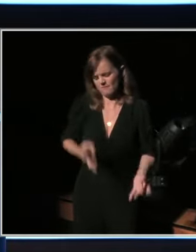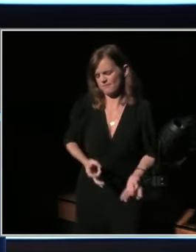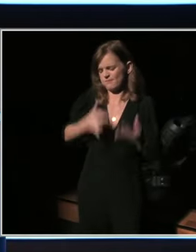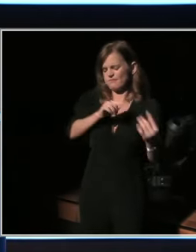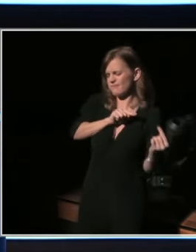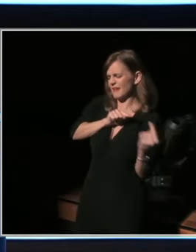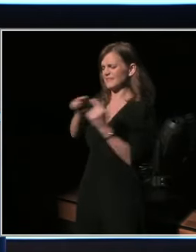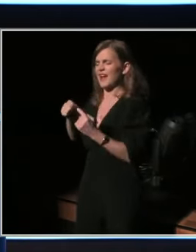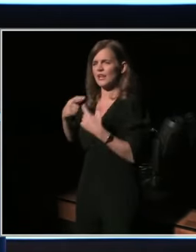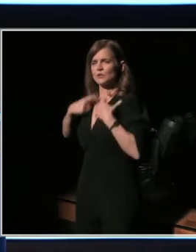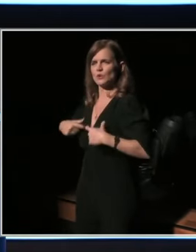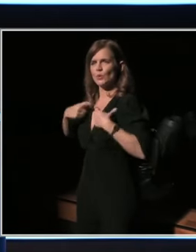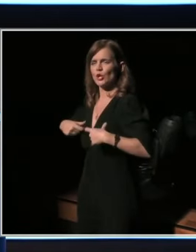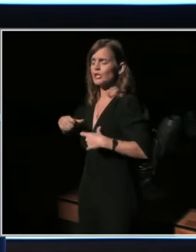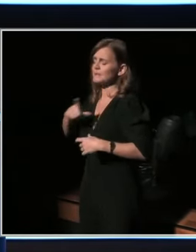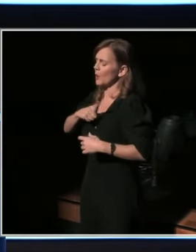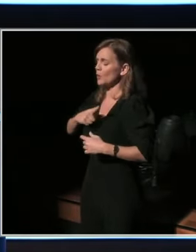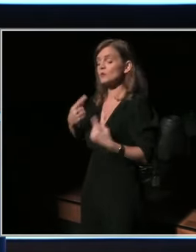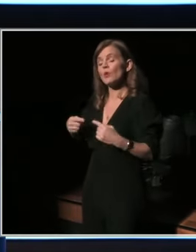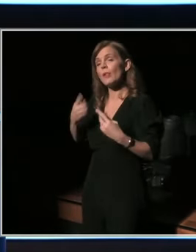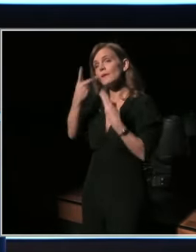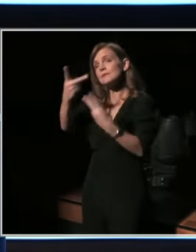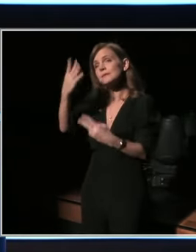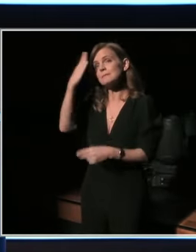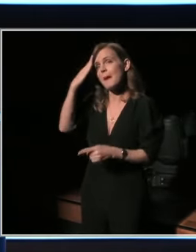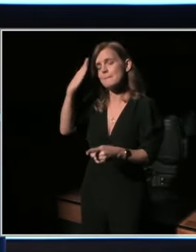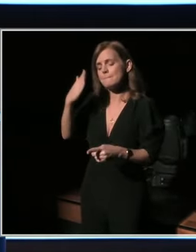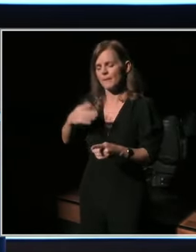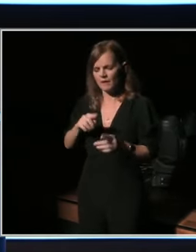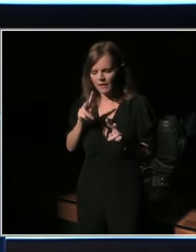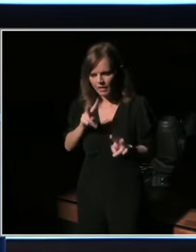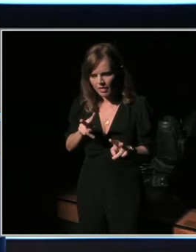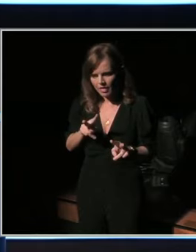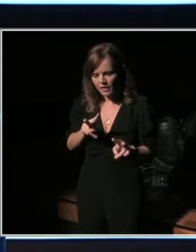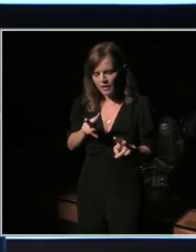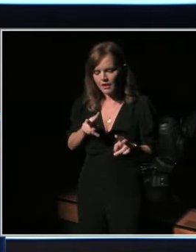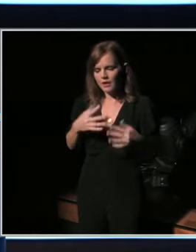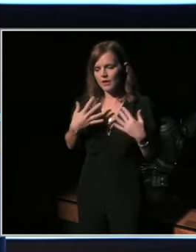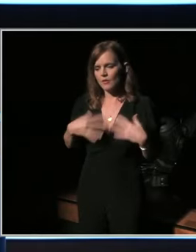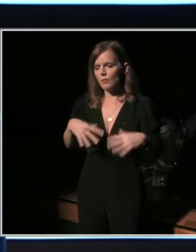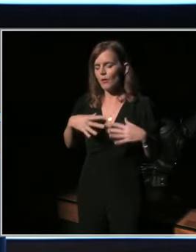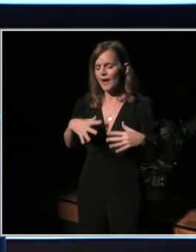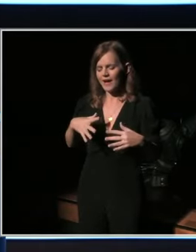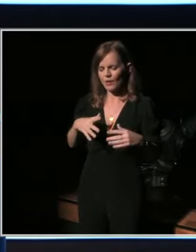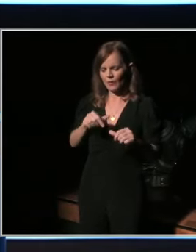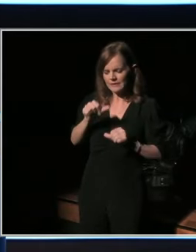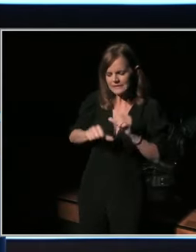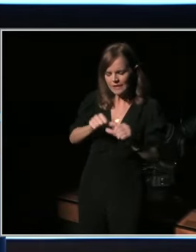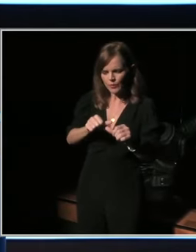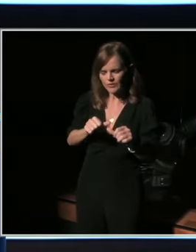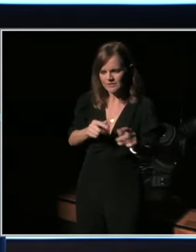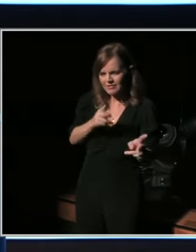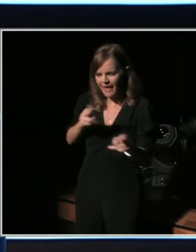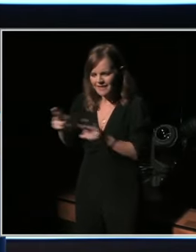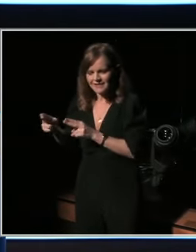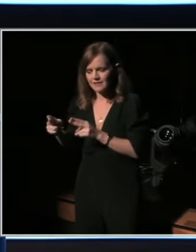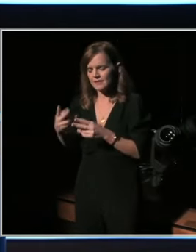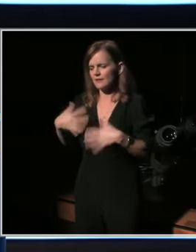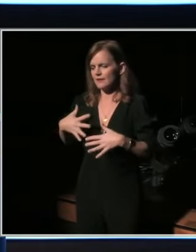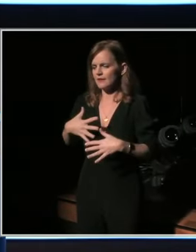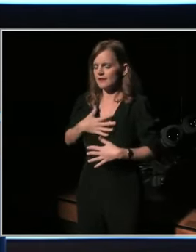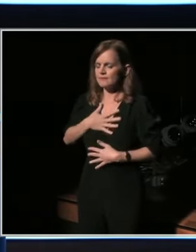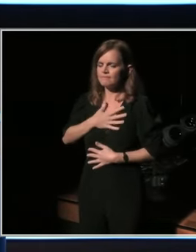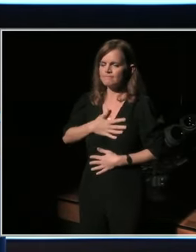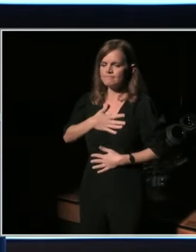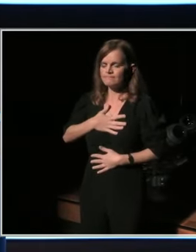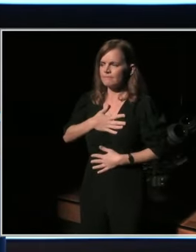after being denied a trip to see his mum. It was an amazing raw sequence and a touching story of a sympathetic but